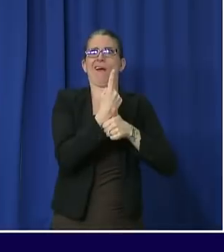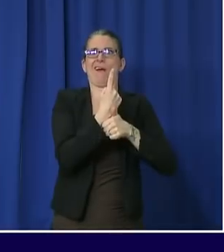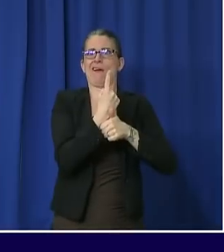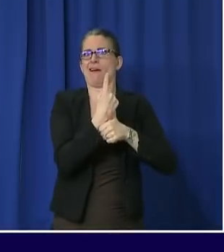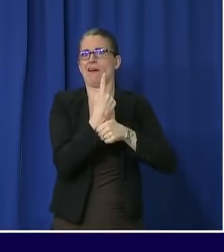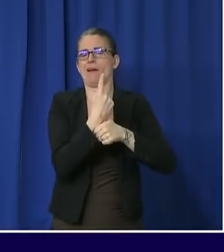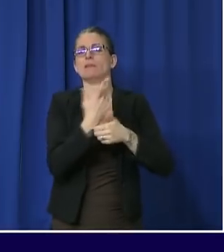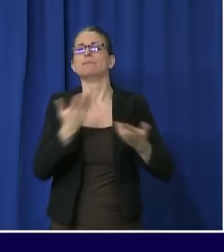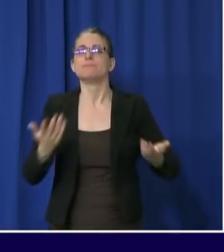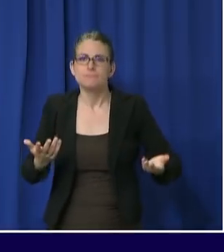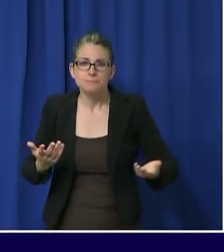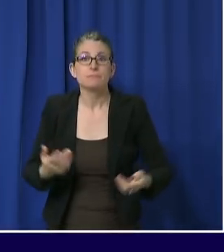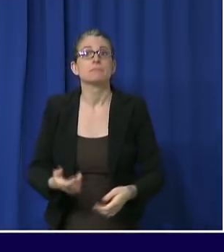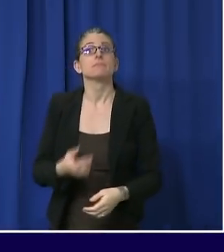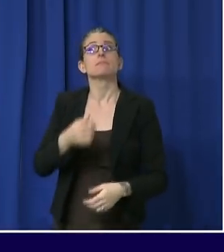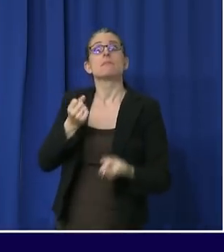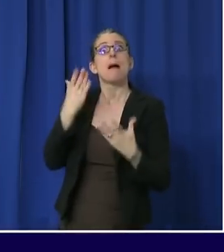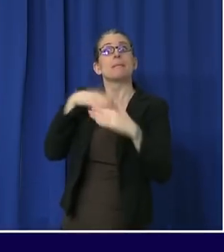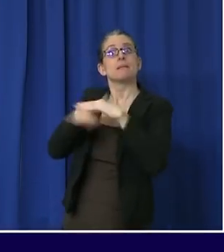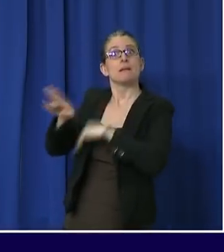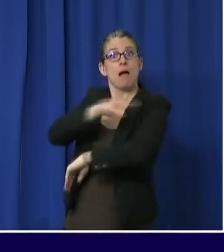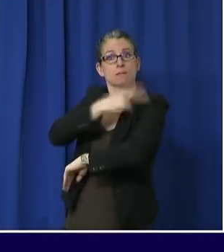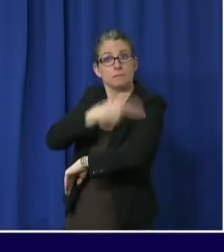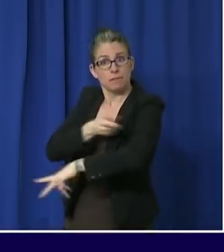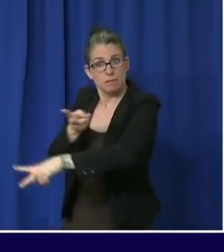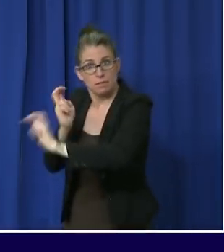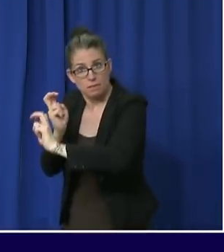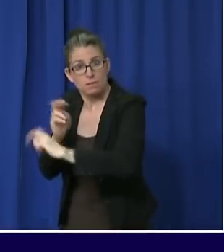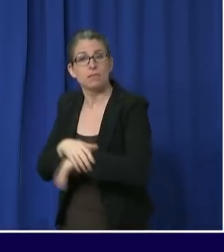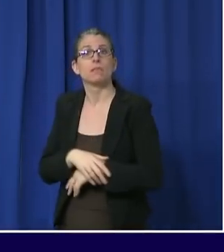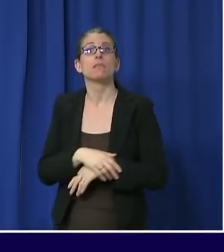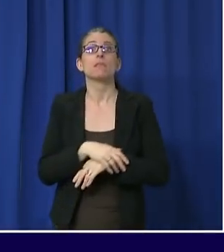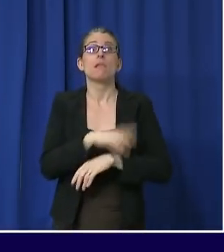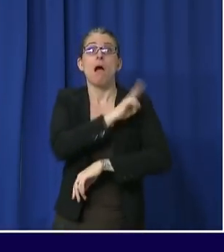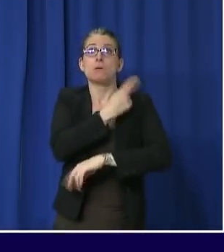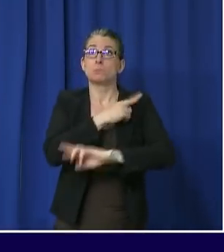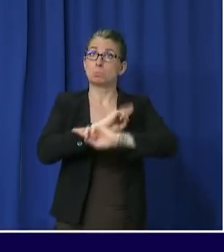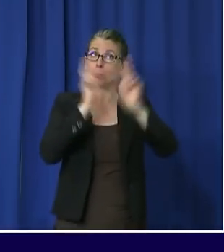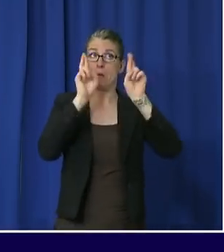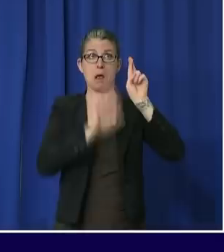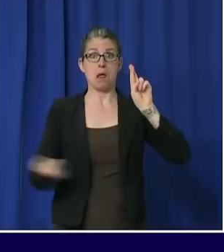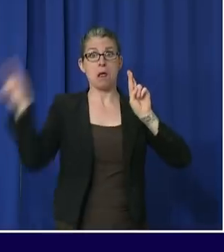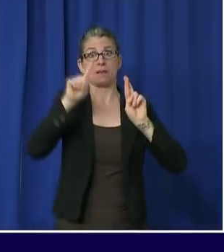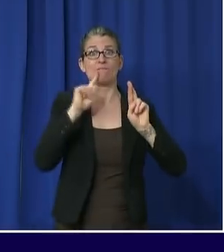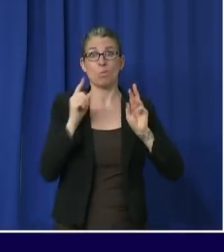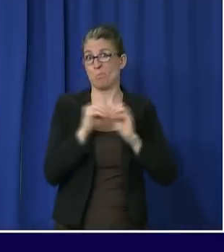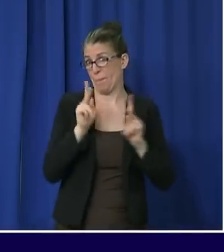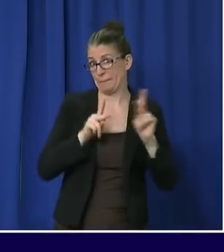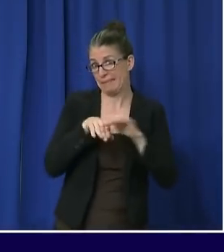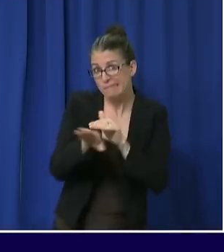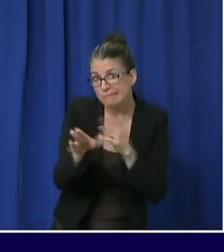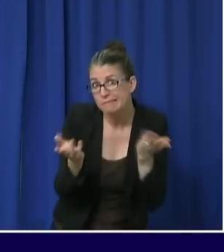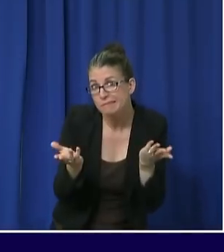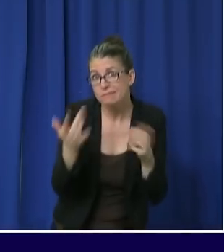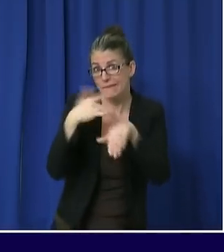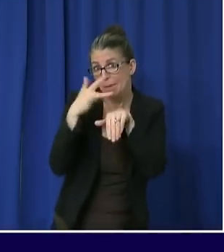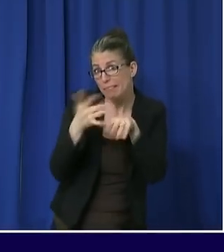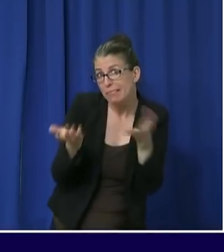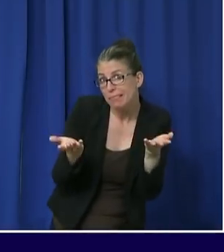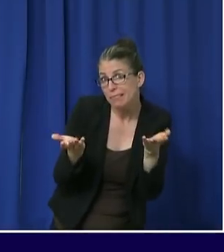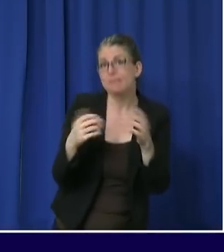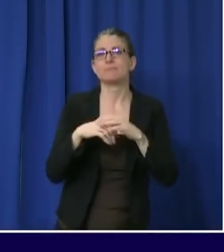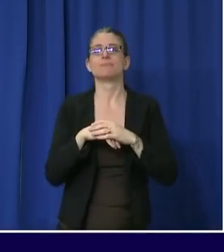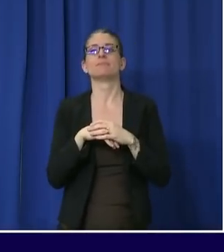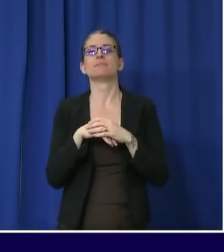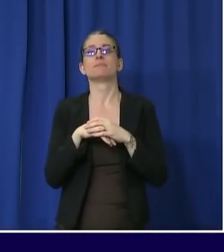hospital preparedness, and background levels of flu. The other thing that I think is important is the geographic distribution of those